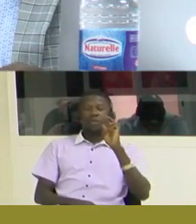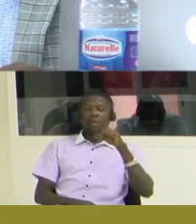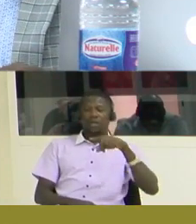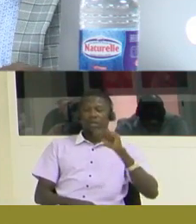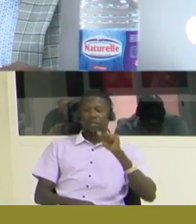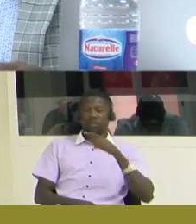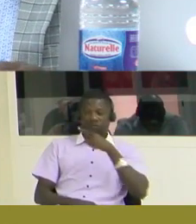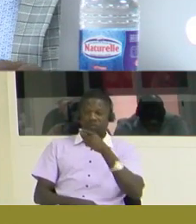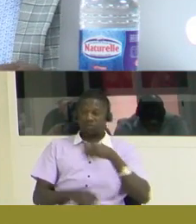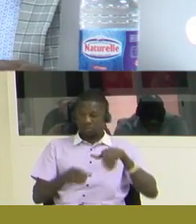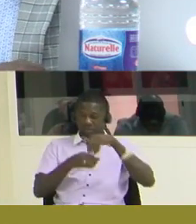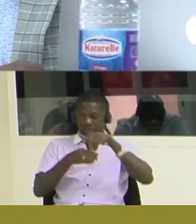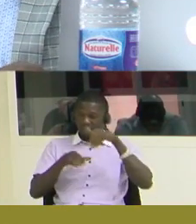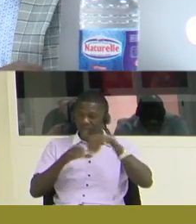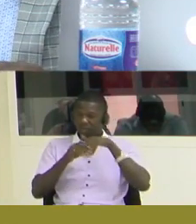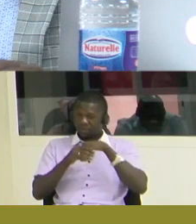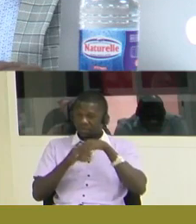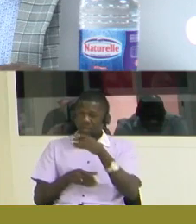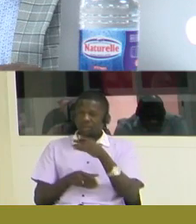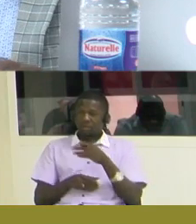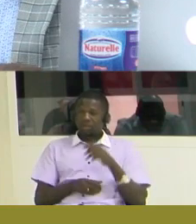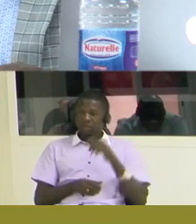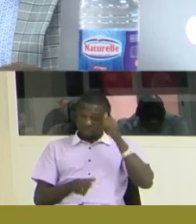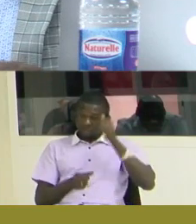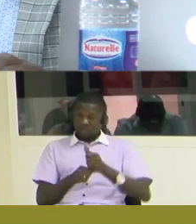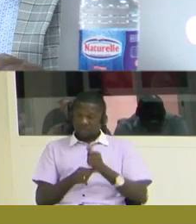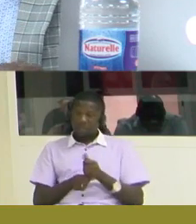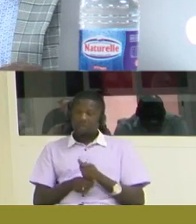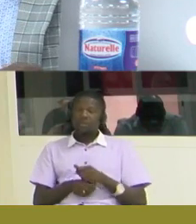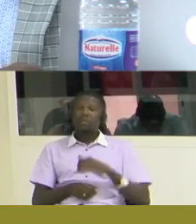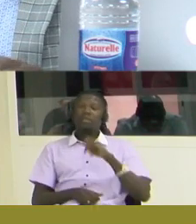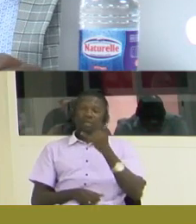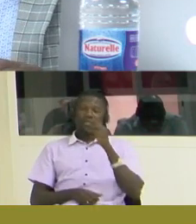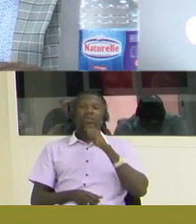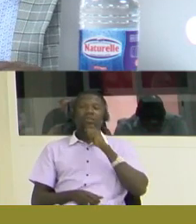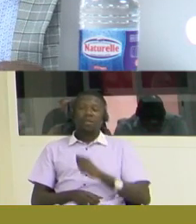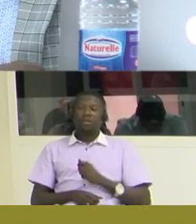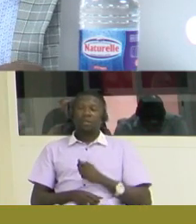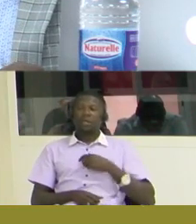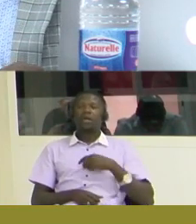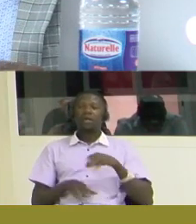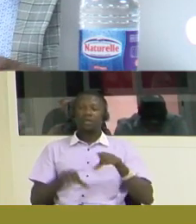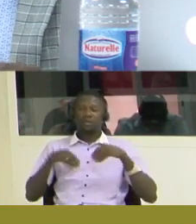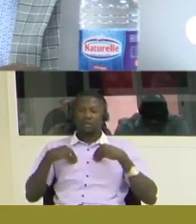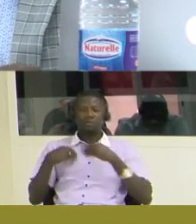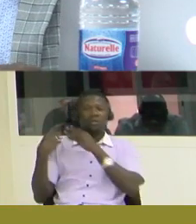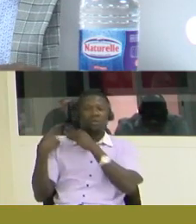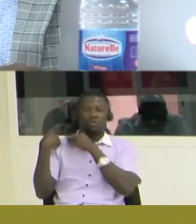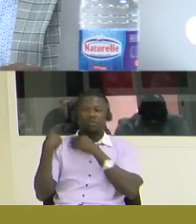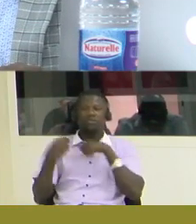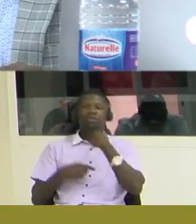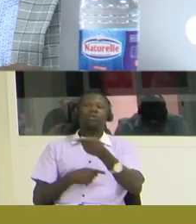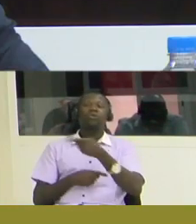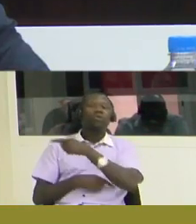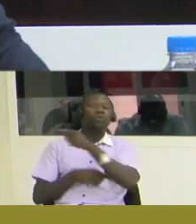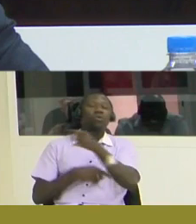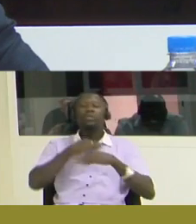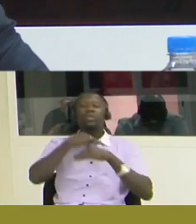yes I accepted responsibility for those actual executions